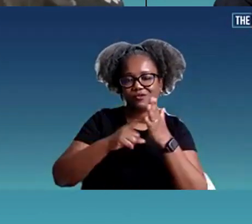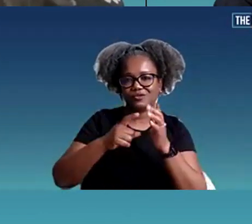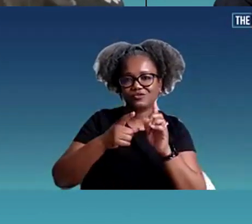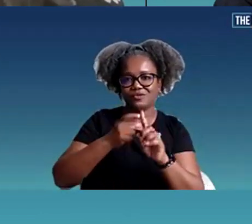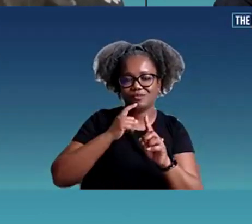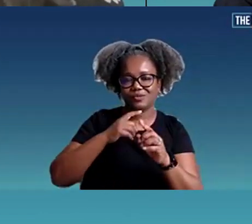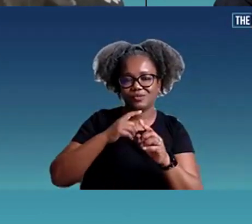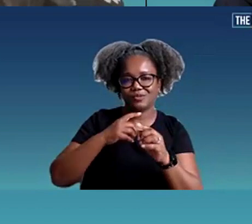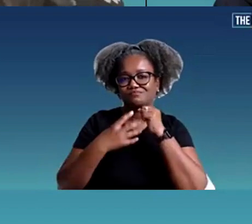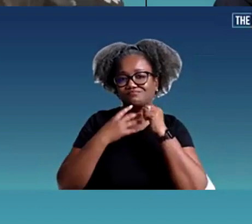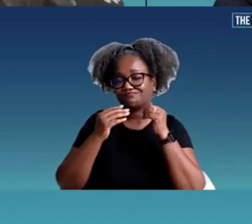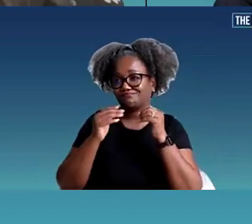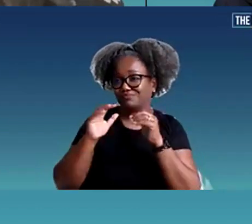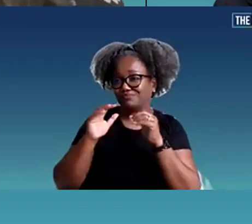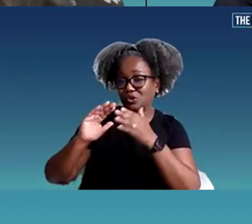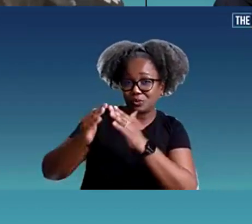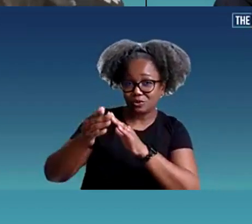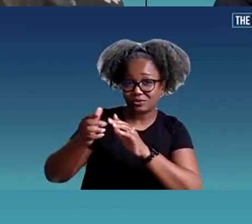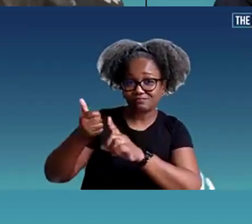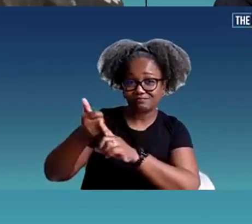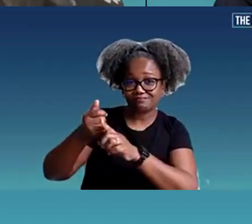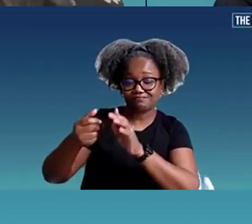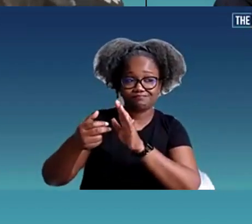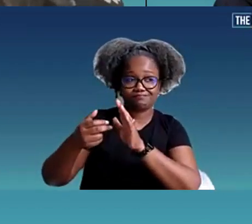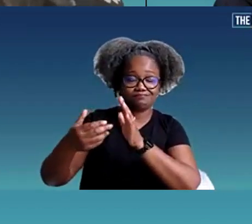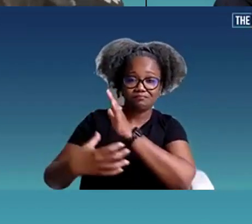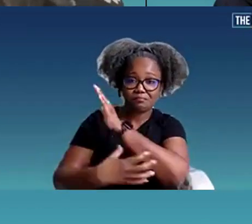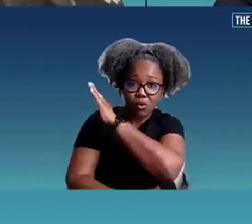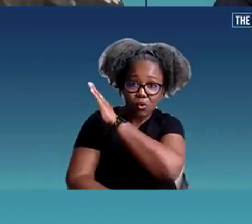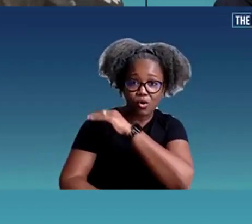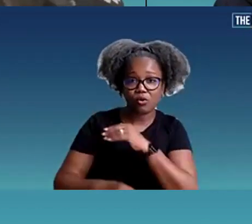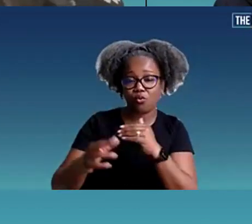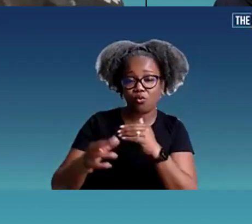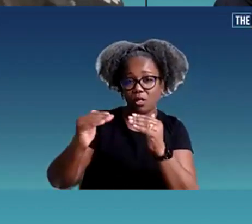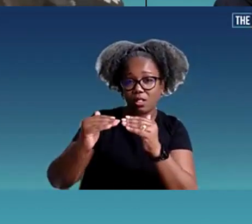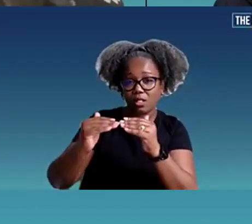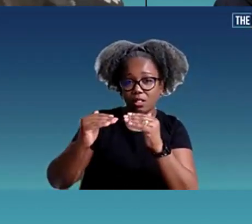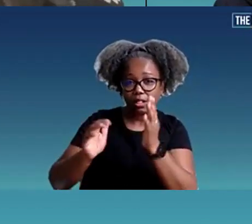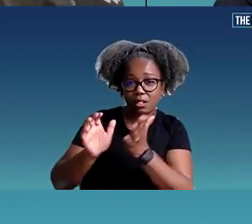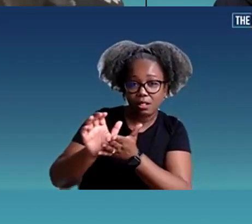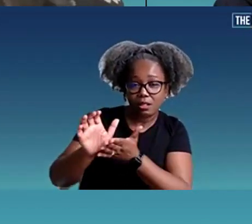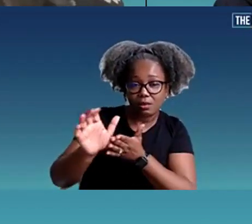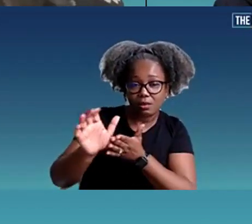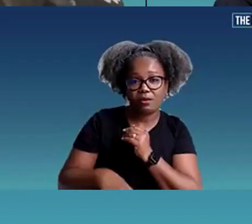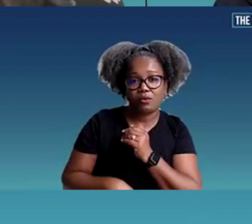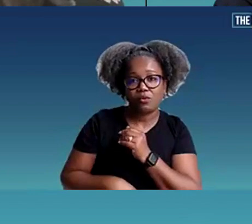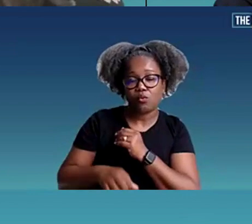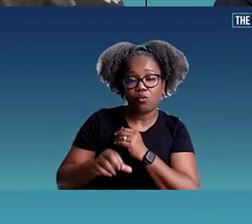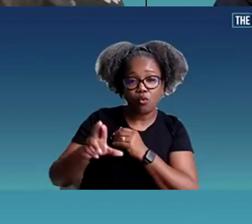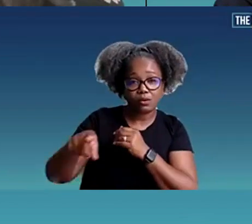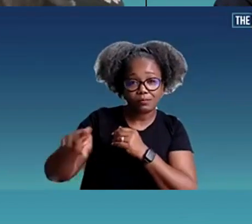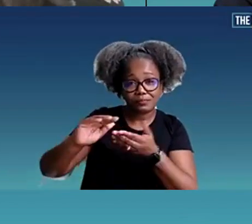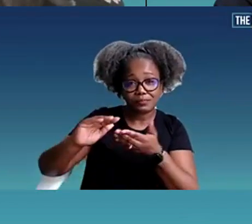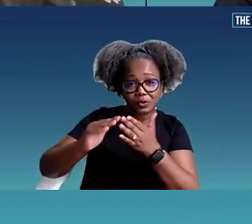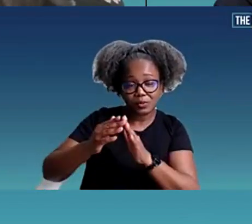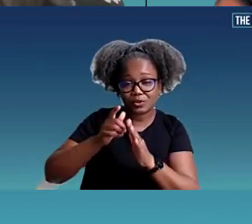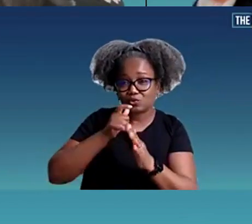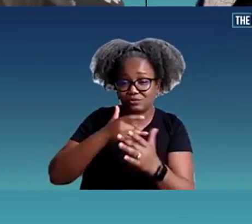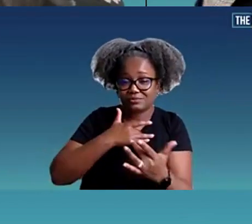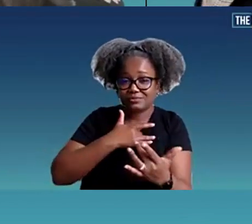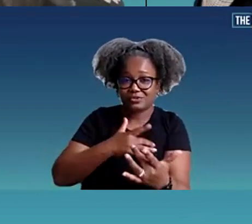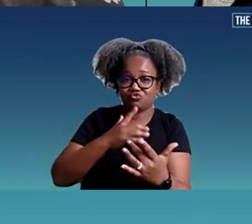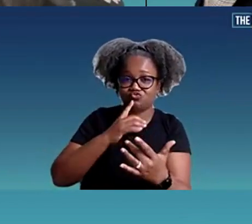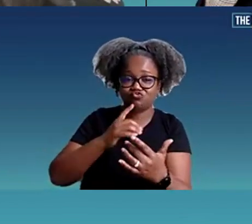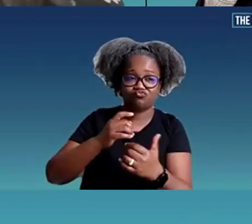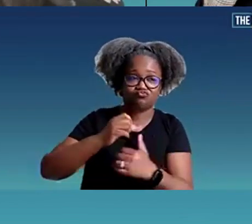are communities that tend to reject digital stuff and reject apps. So